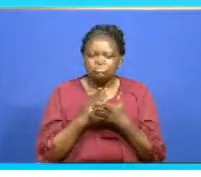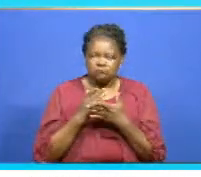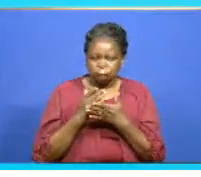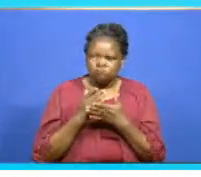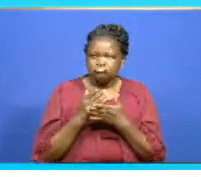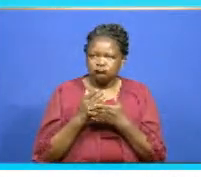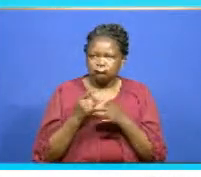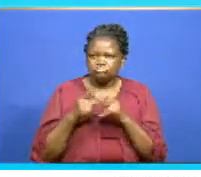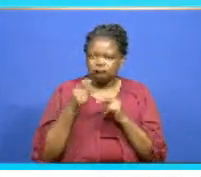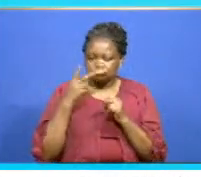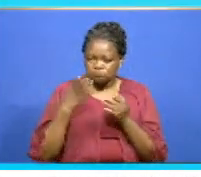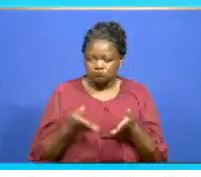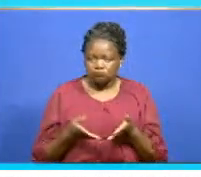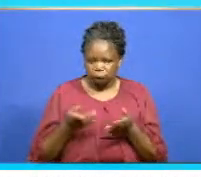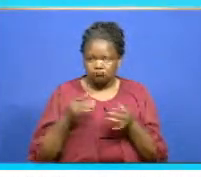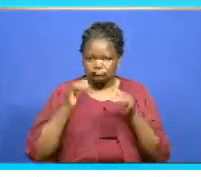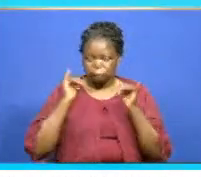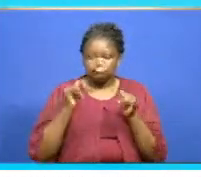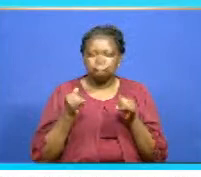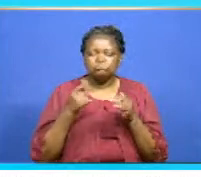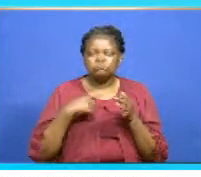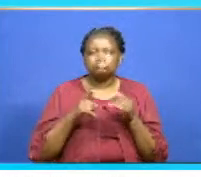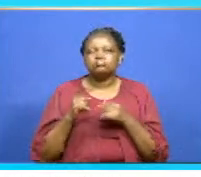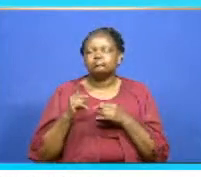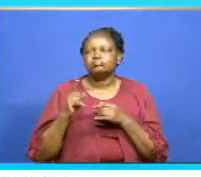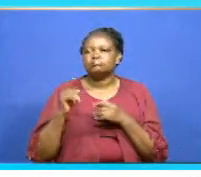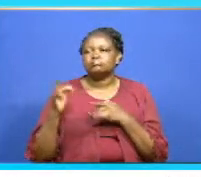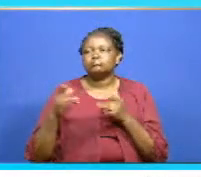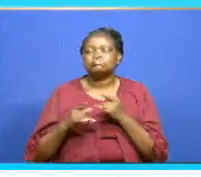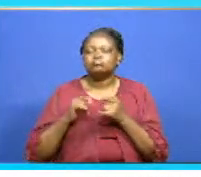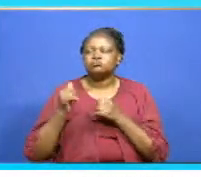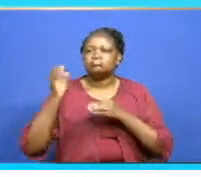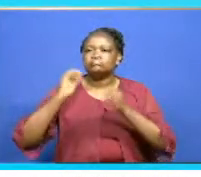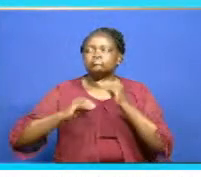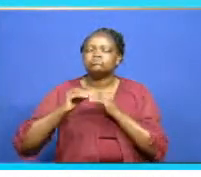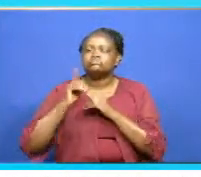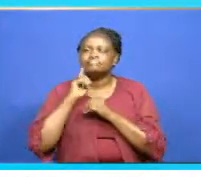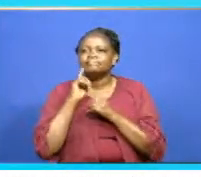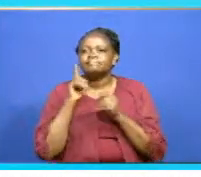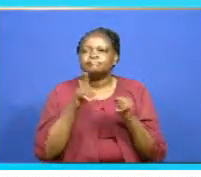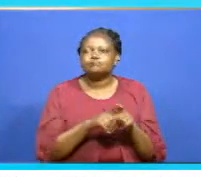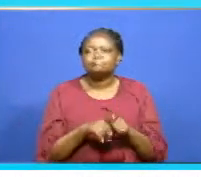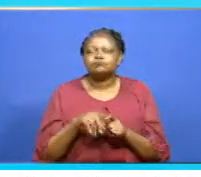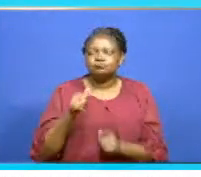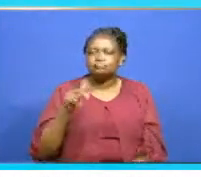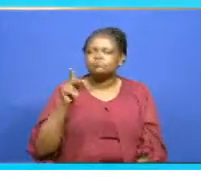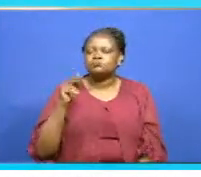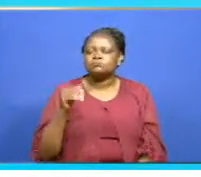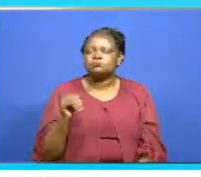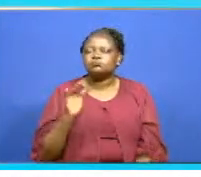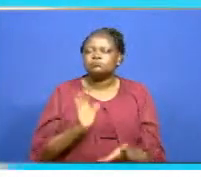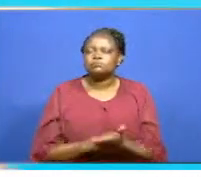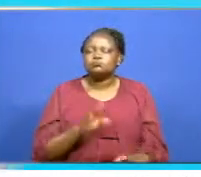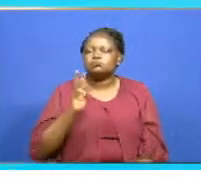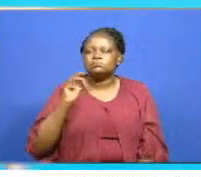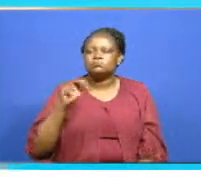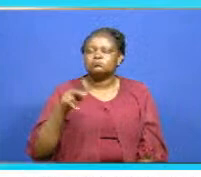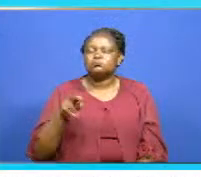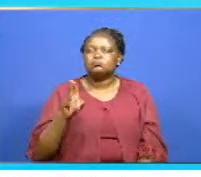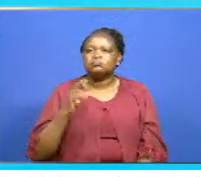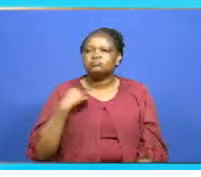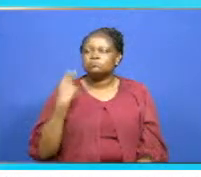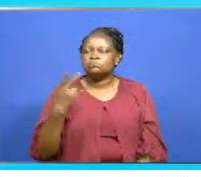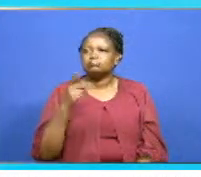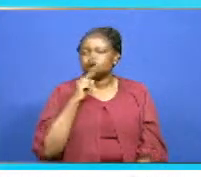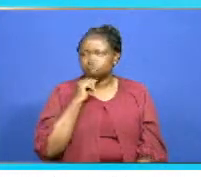this is News Check, and we are looking at the upcoming by-elections tomorrow, and especially in Kabuchai and Matungu. We have two gentlemen